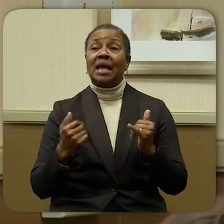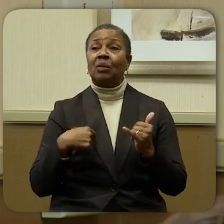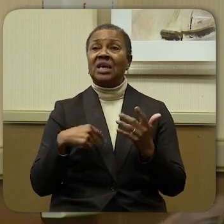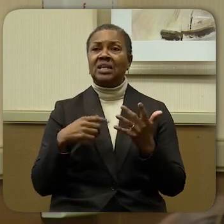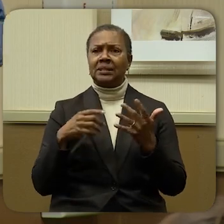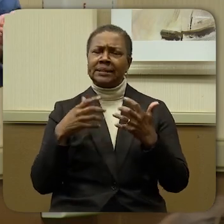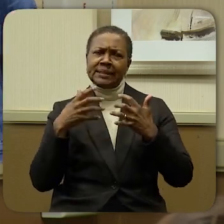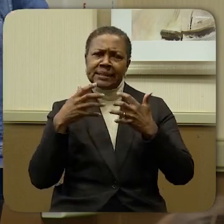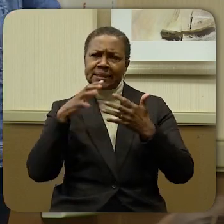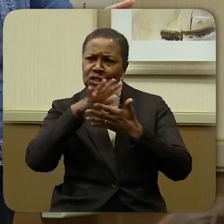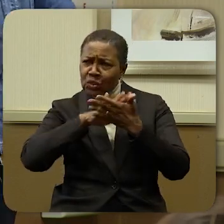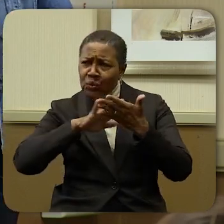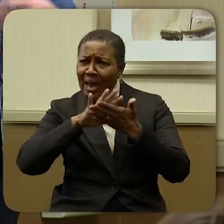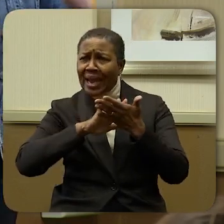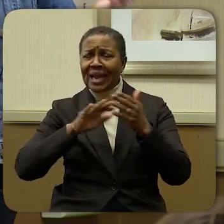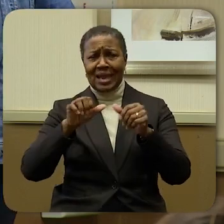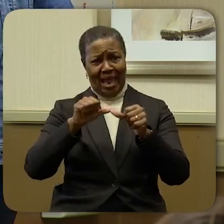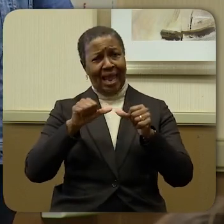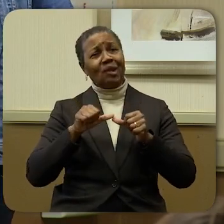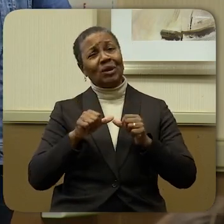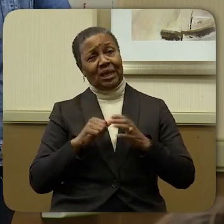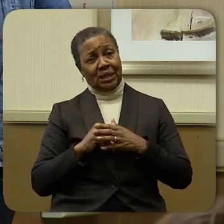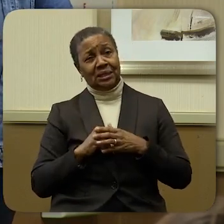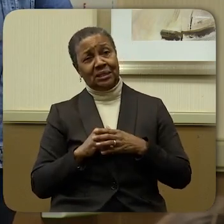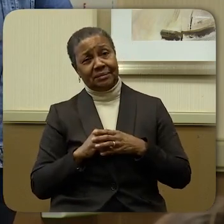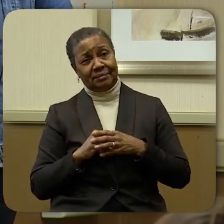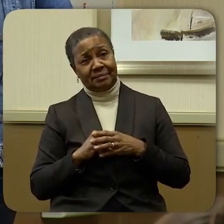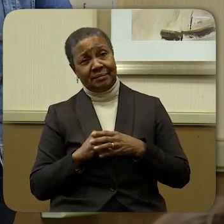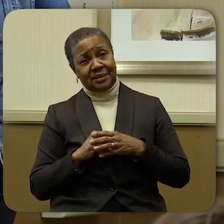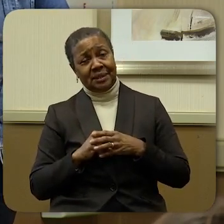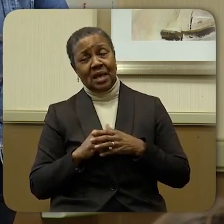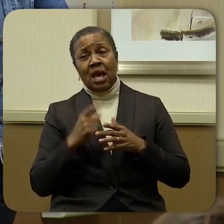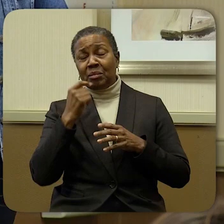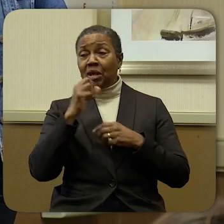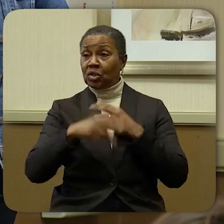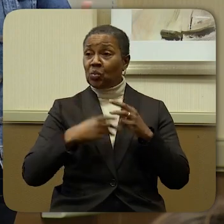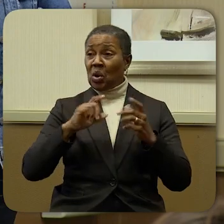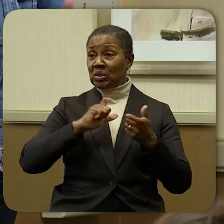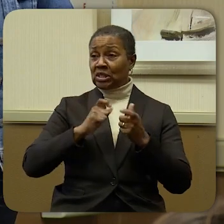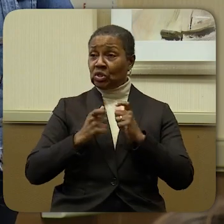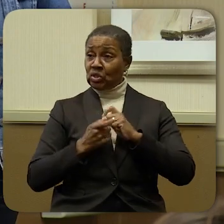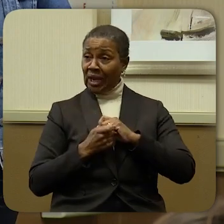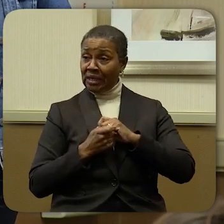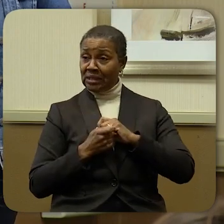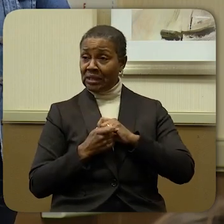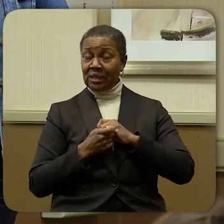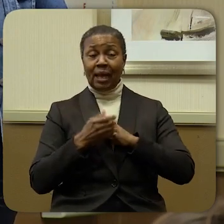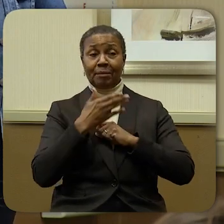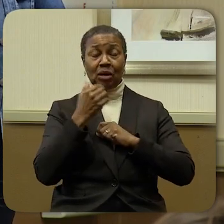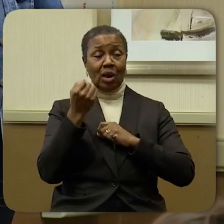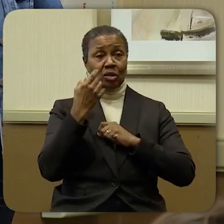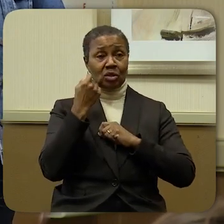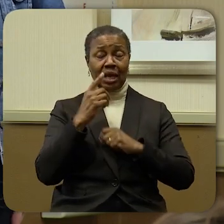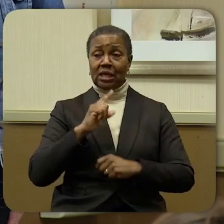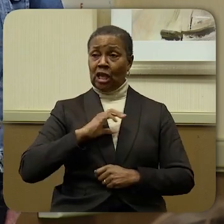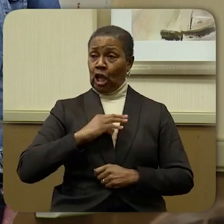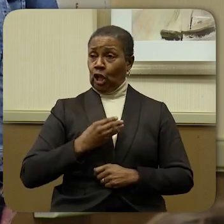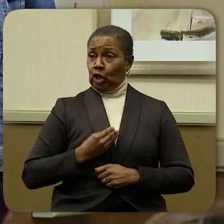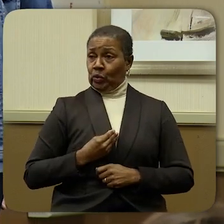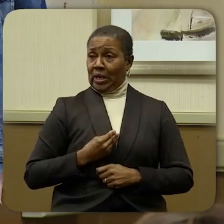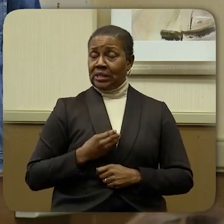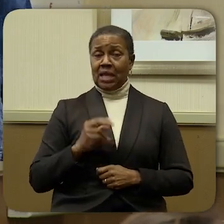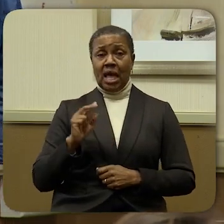gray area as our world is changing and better understanding trans and non-binary students.